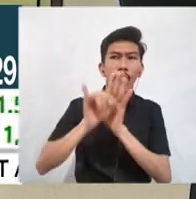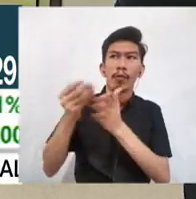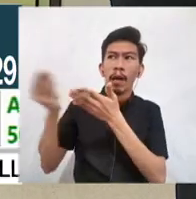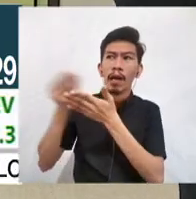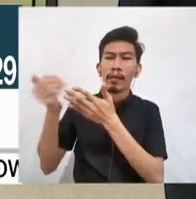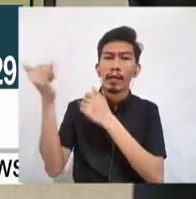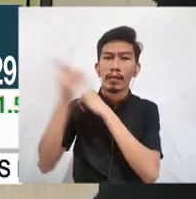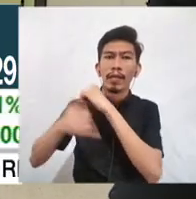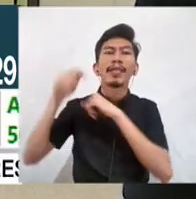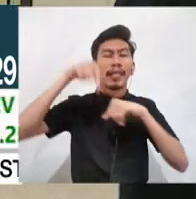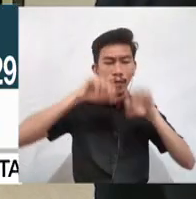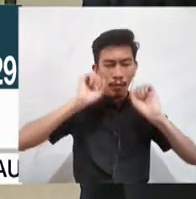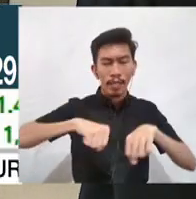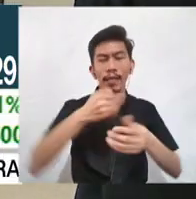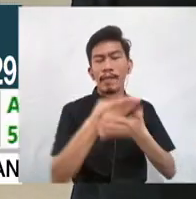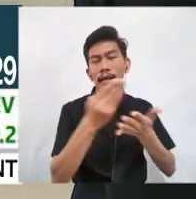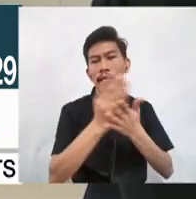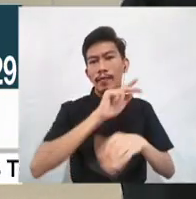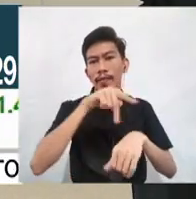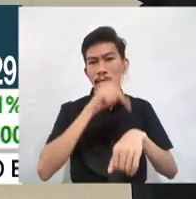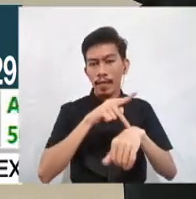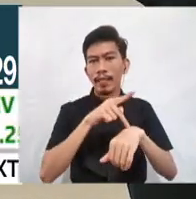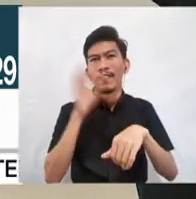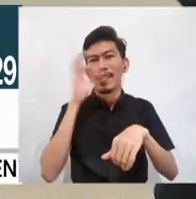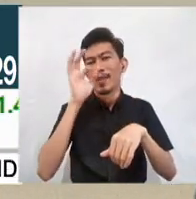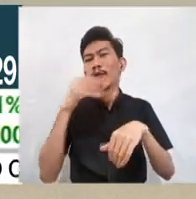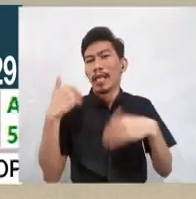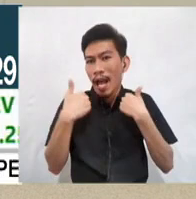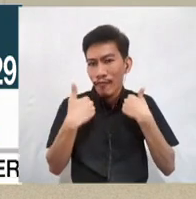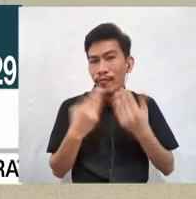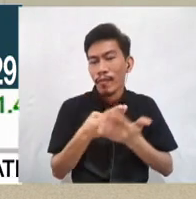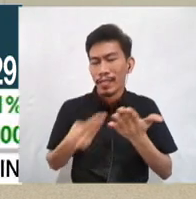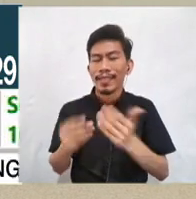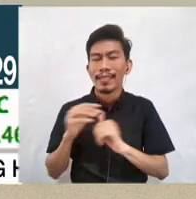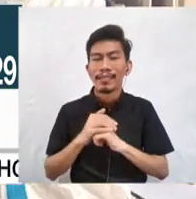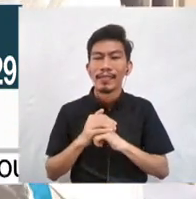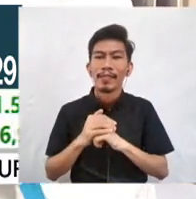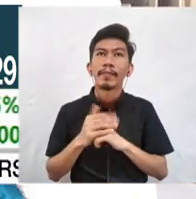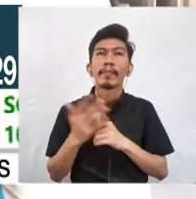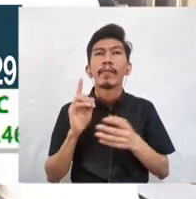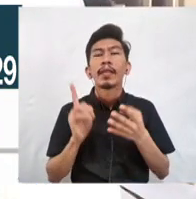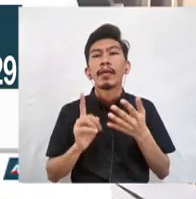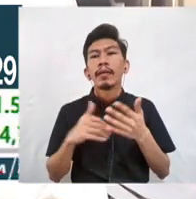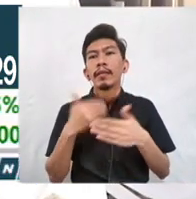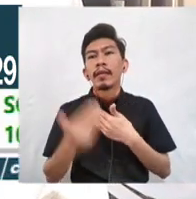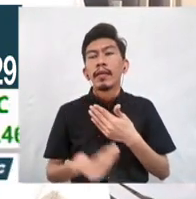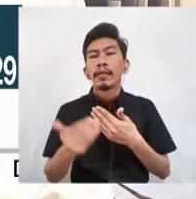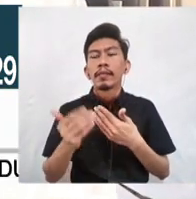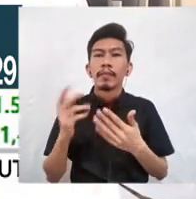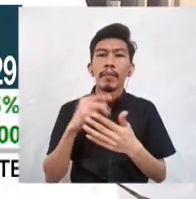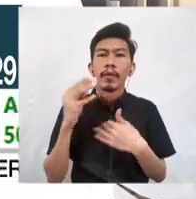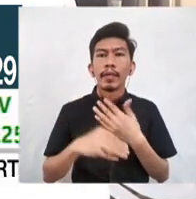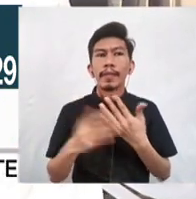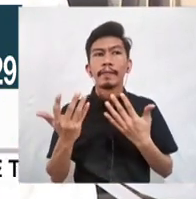other countries mm-hmm. because the Filipinos can provide this already, no. Mm-hmm. Then the fifth dollar program